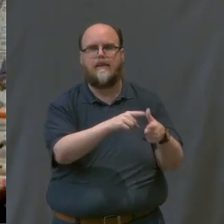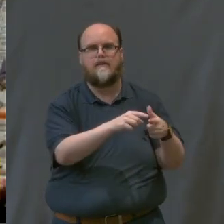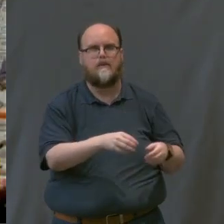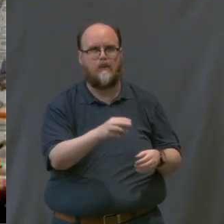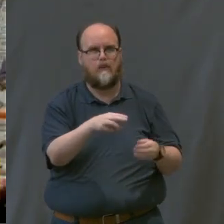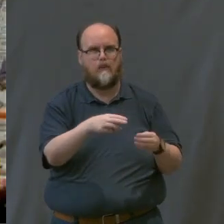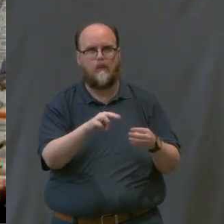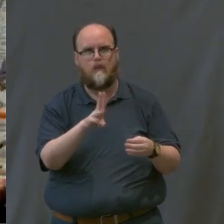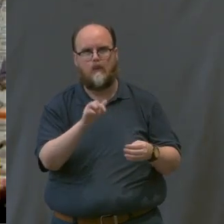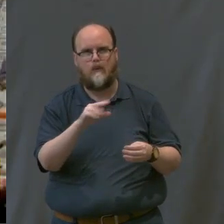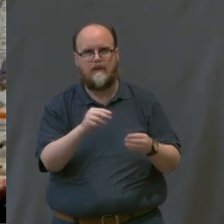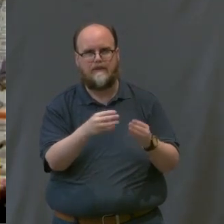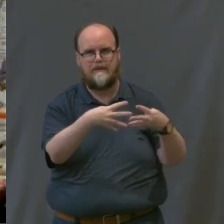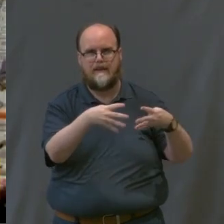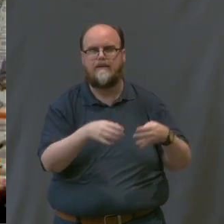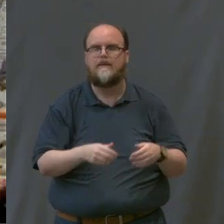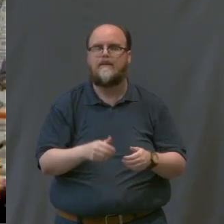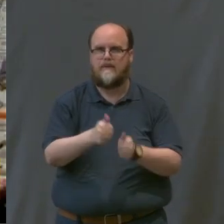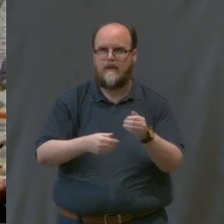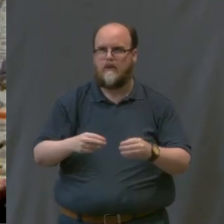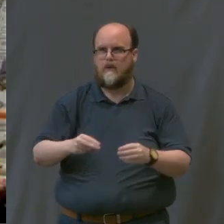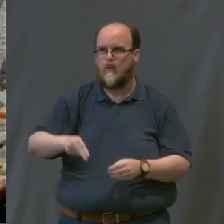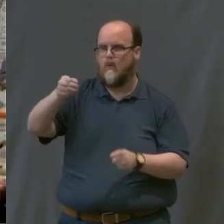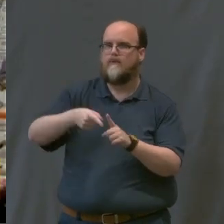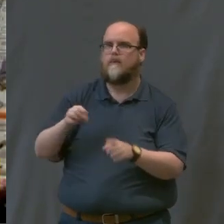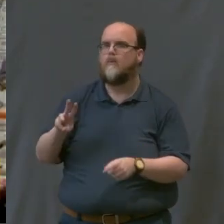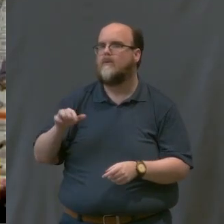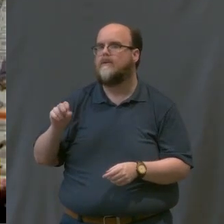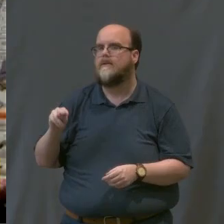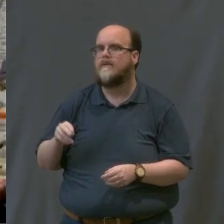Everything north of Wilson's Arch